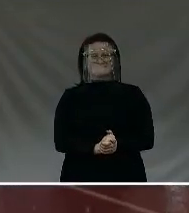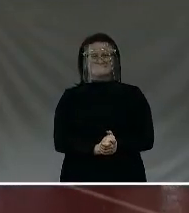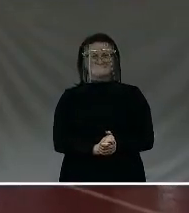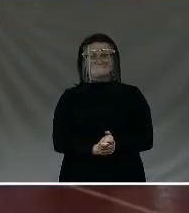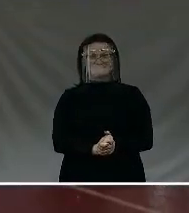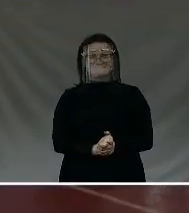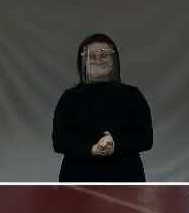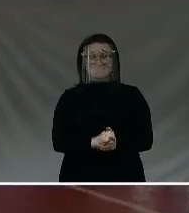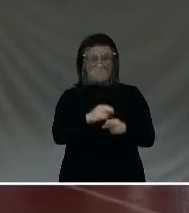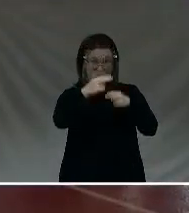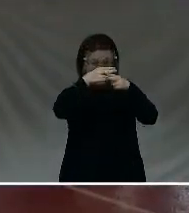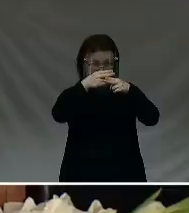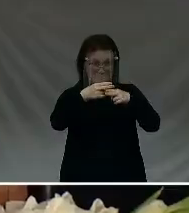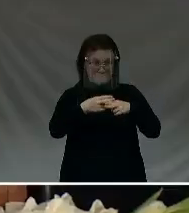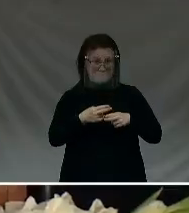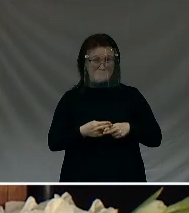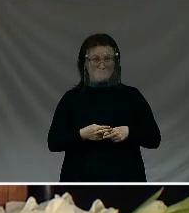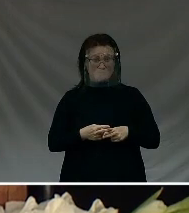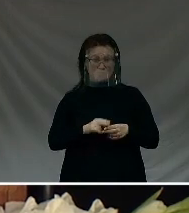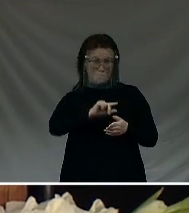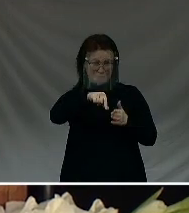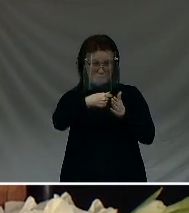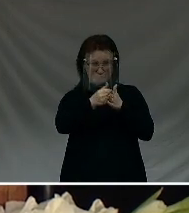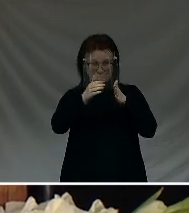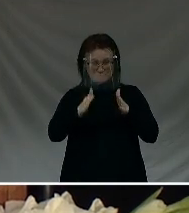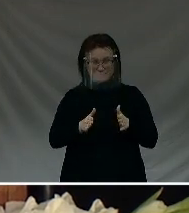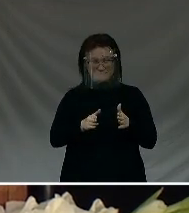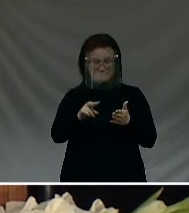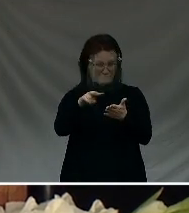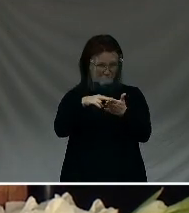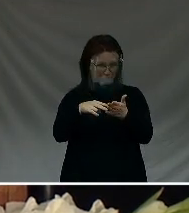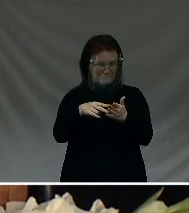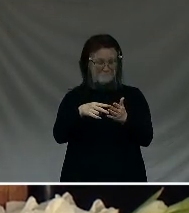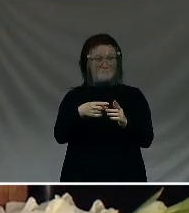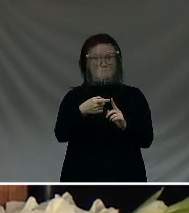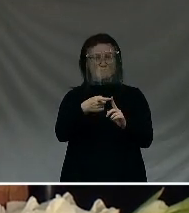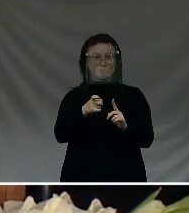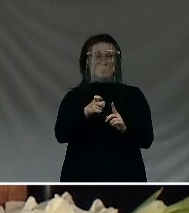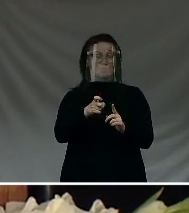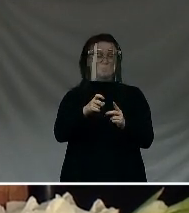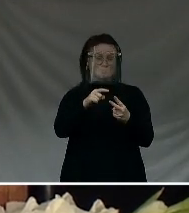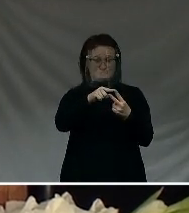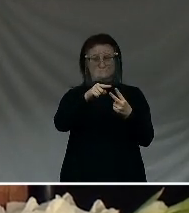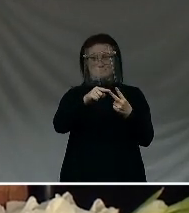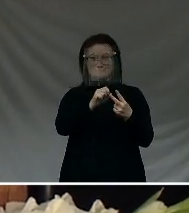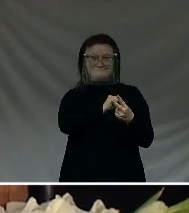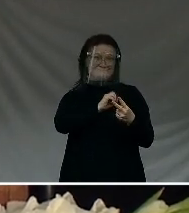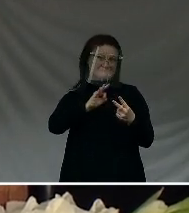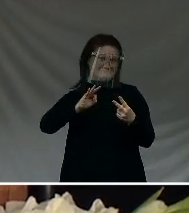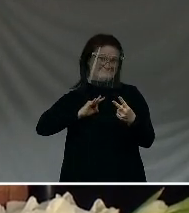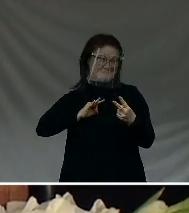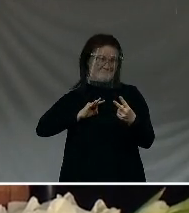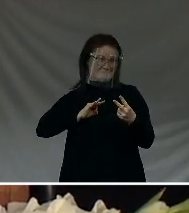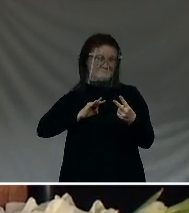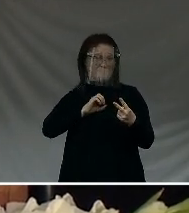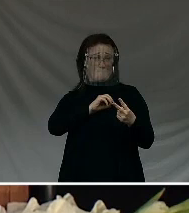The roll call of graduates will be read by staff members Jessica Lex and Becky Platt.